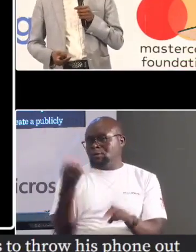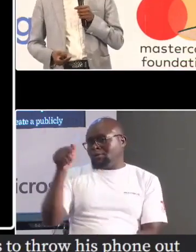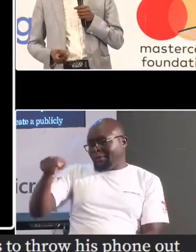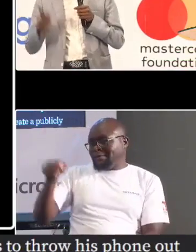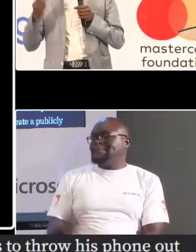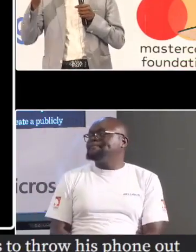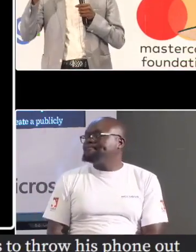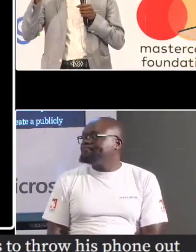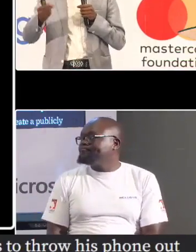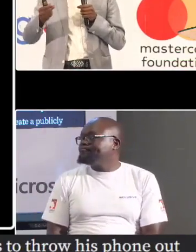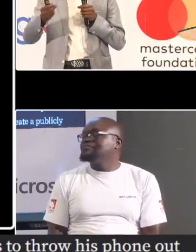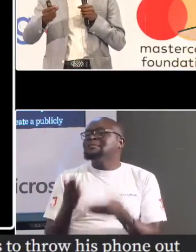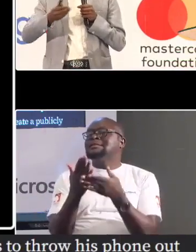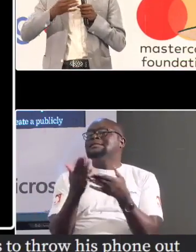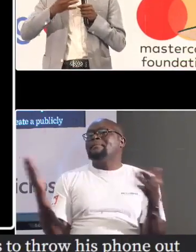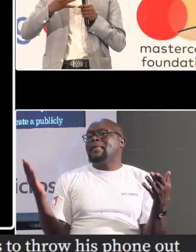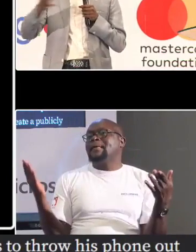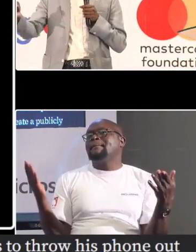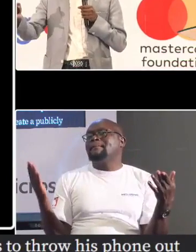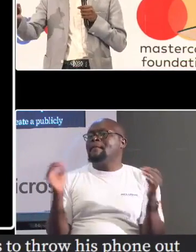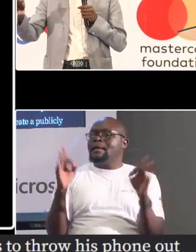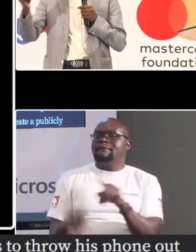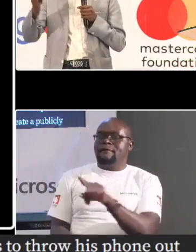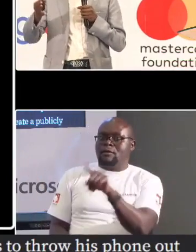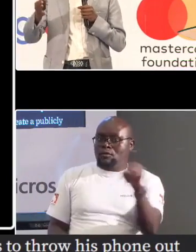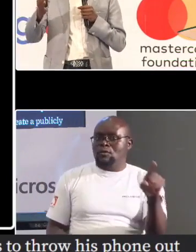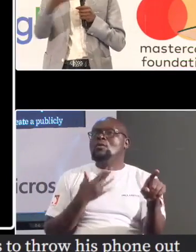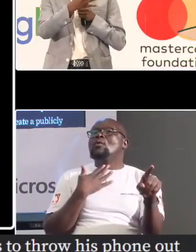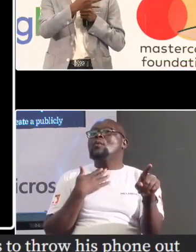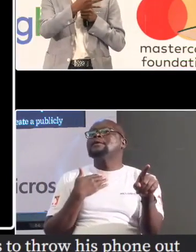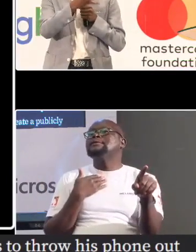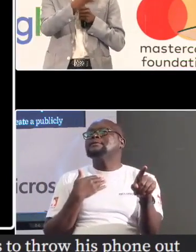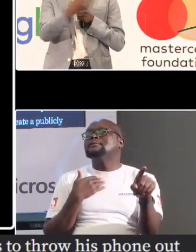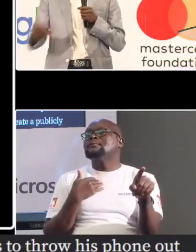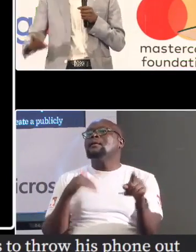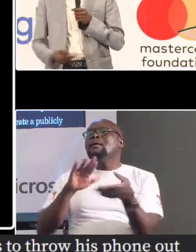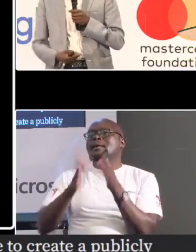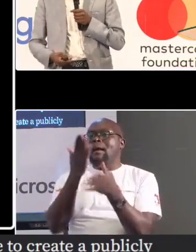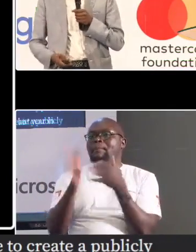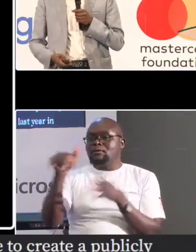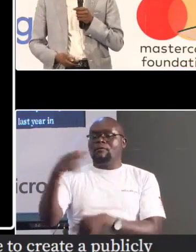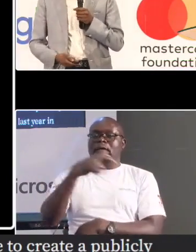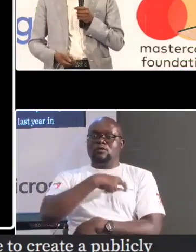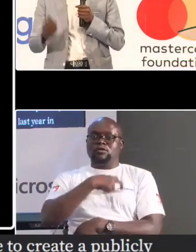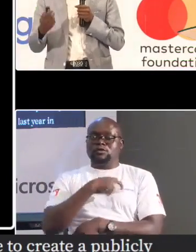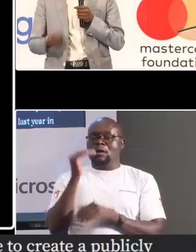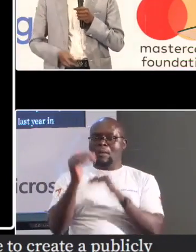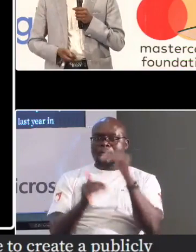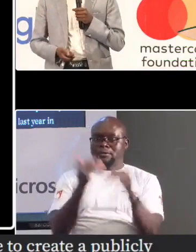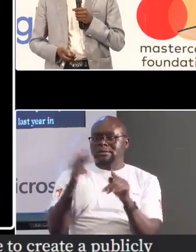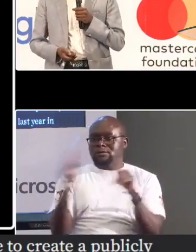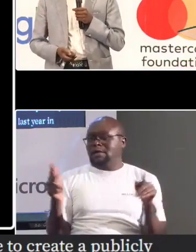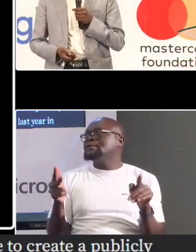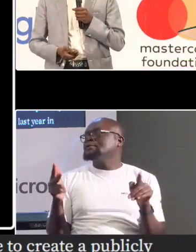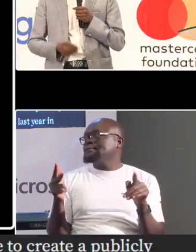this is something, if you want to be part of the consultation process, just text